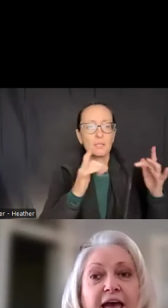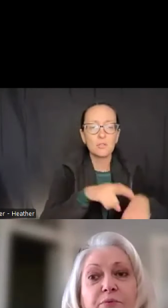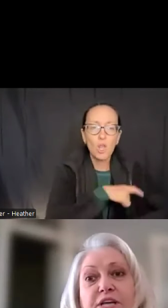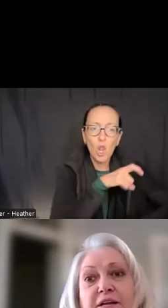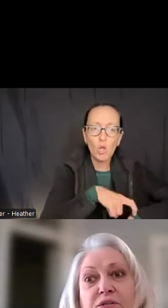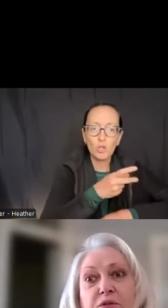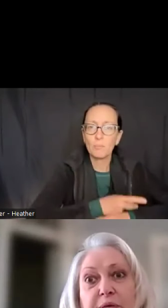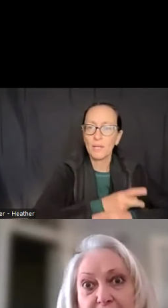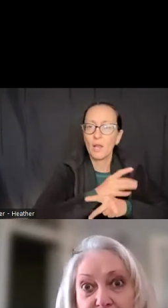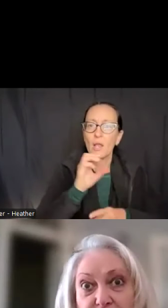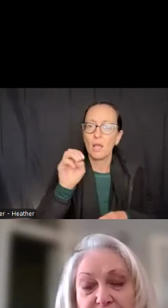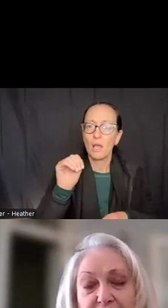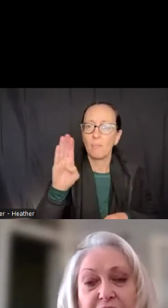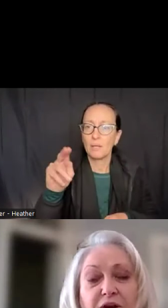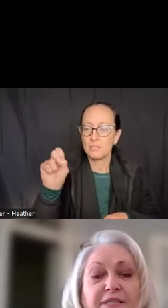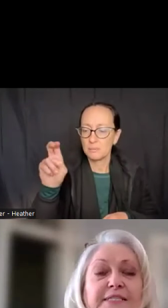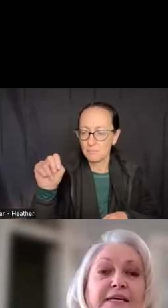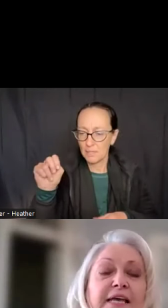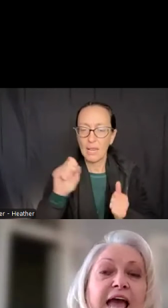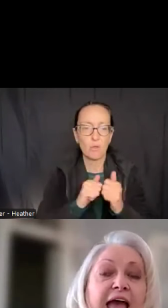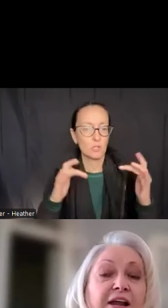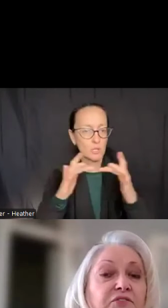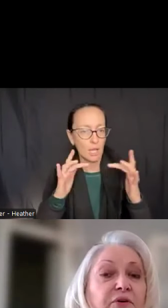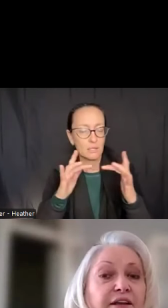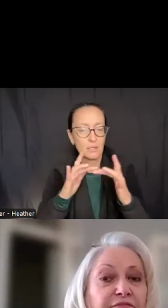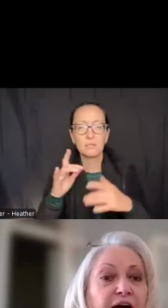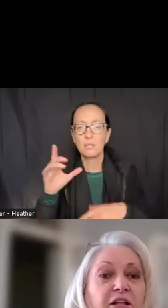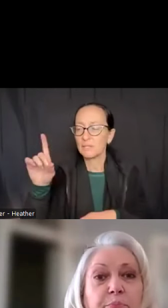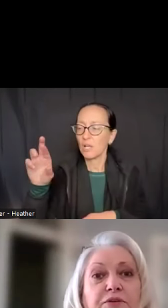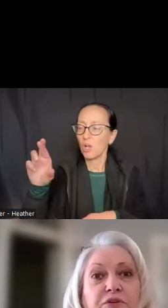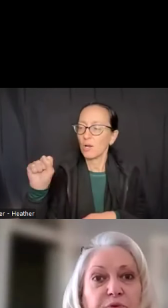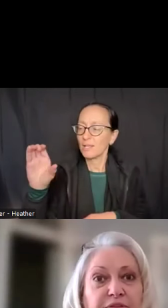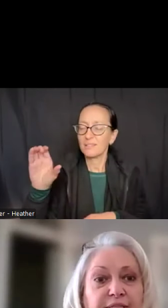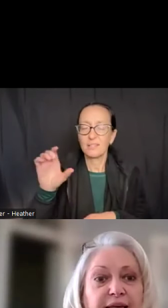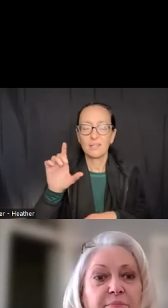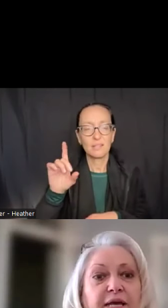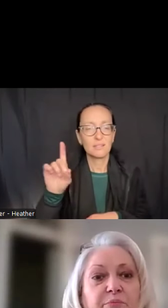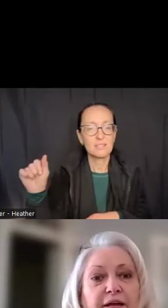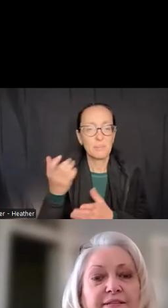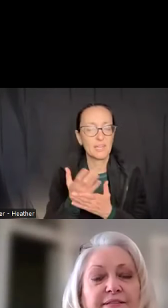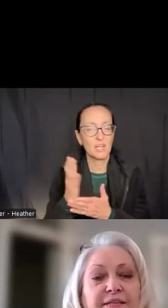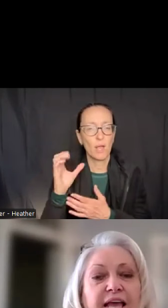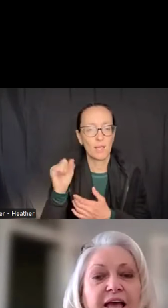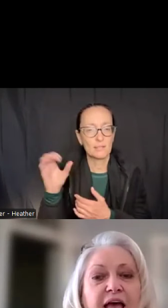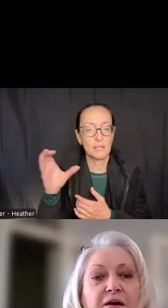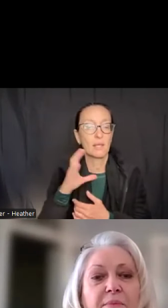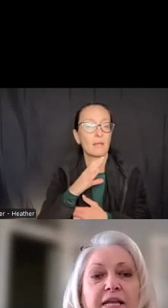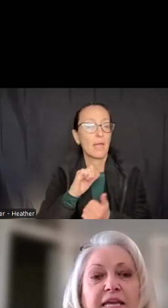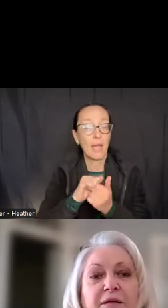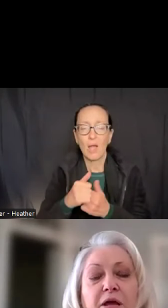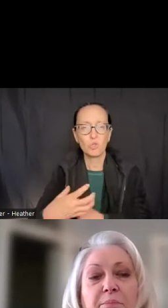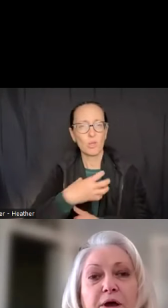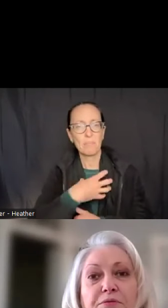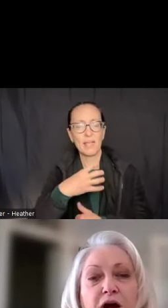ombudsman, how to reach out to the P&A for the state, DRSC, and also how to file appeals and grievances, how to make complaints.